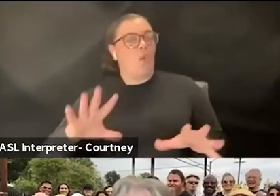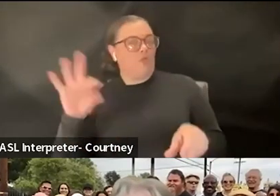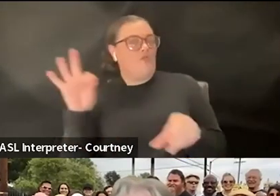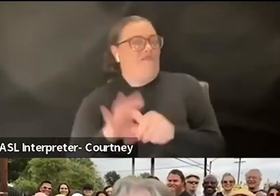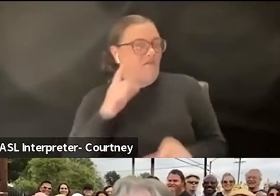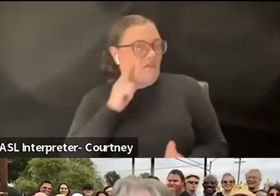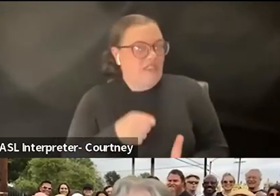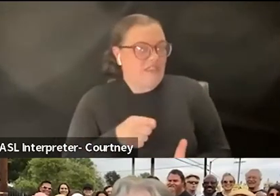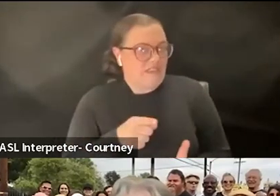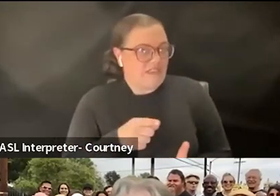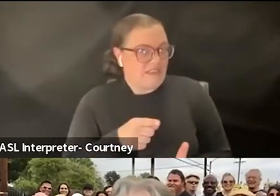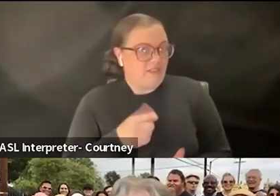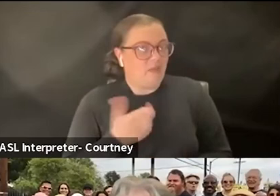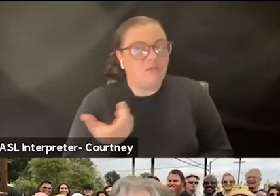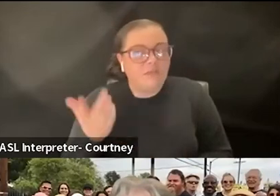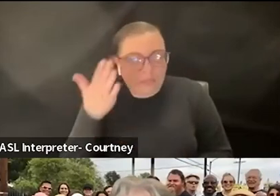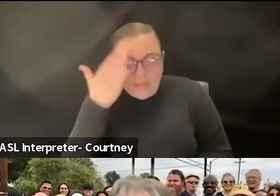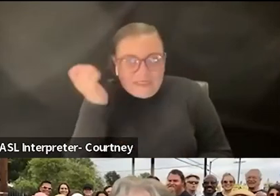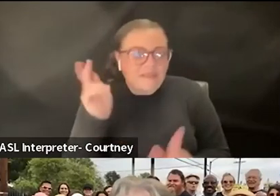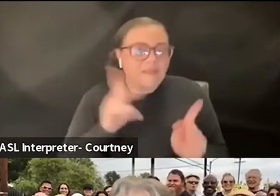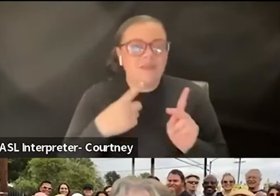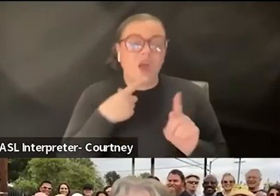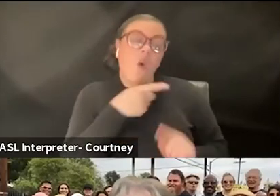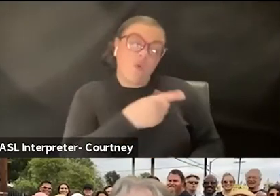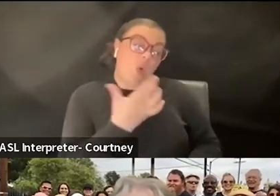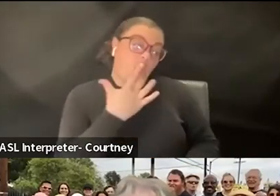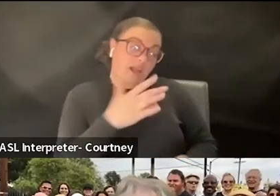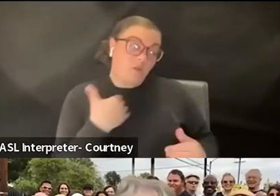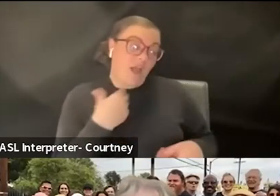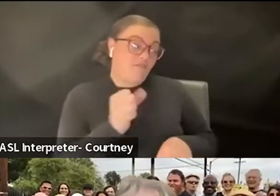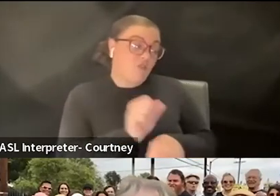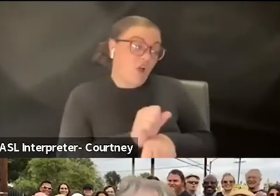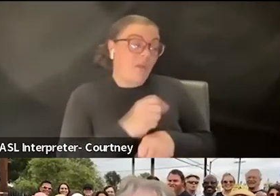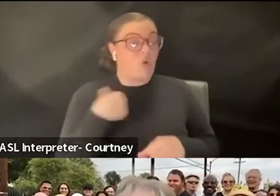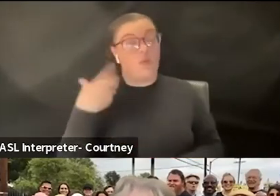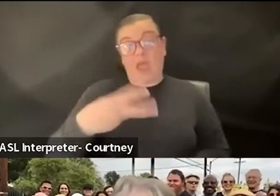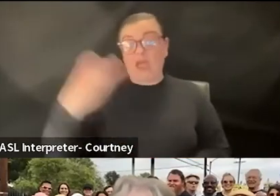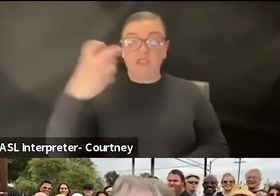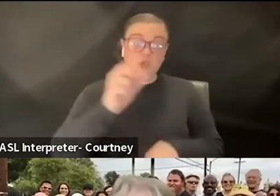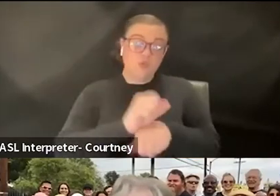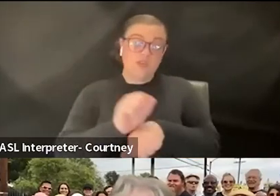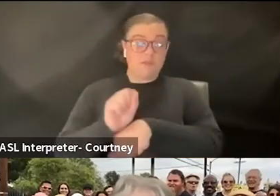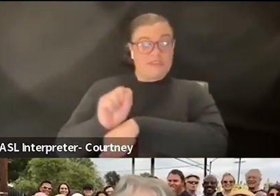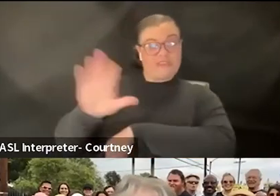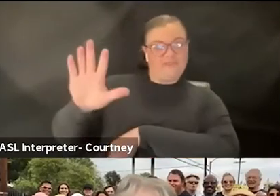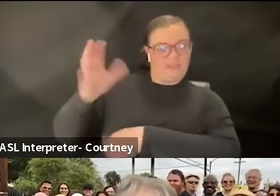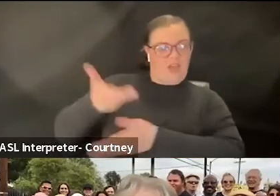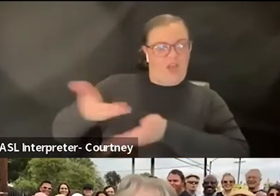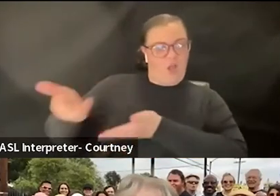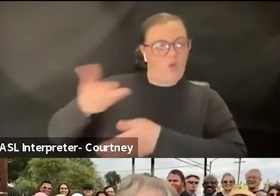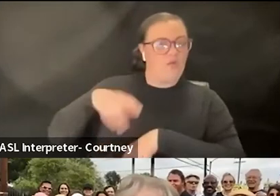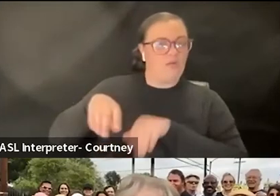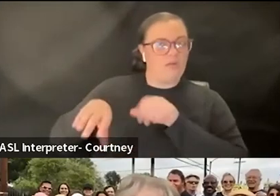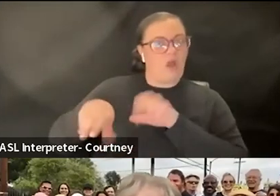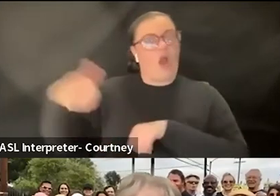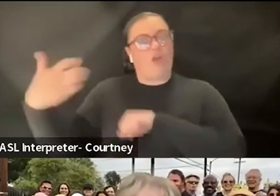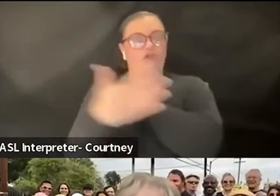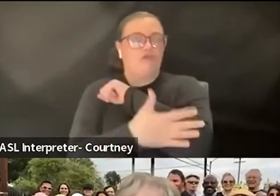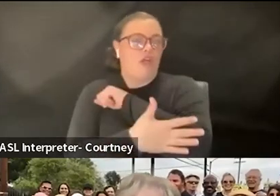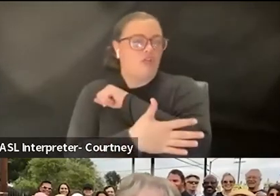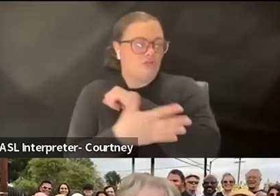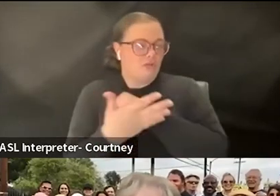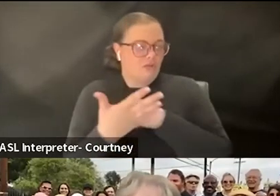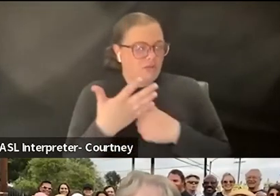move your jobs overseas, or we might, all these scary tactics that are used in every anti-union campaign. So all of these